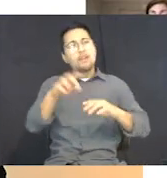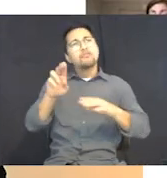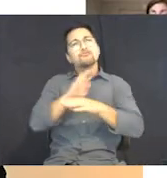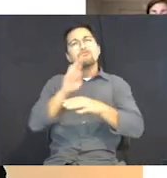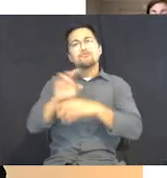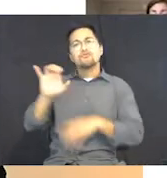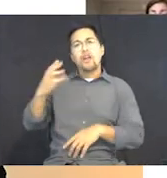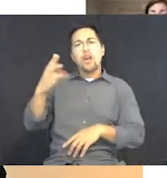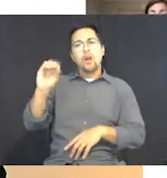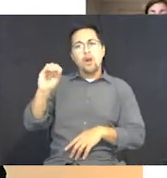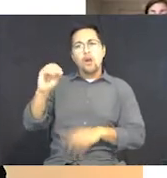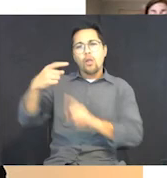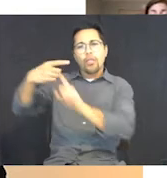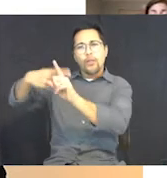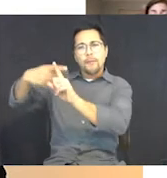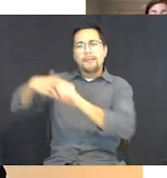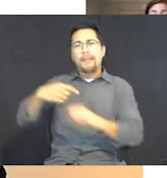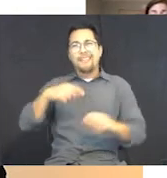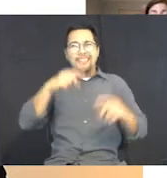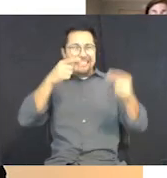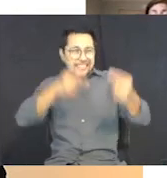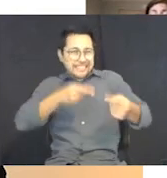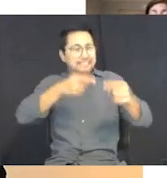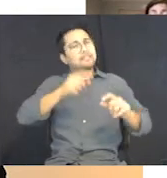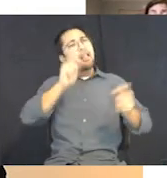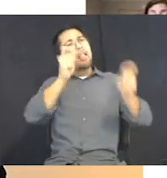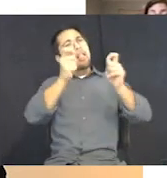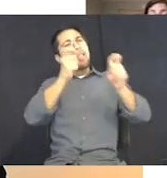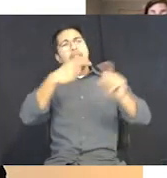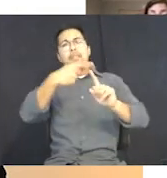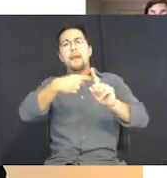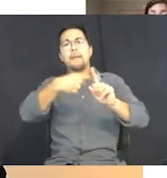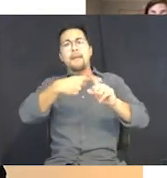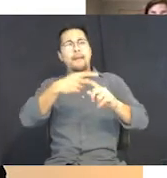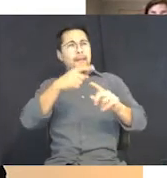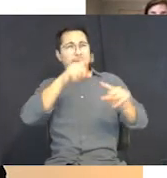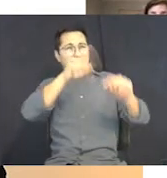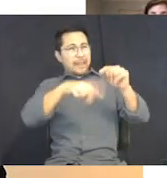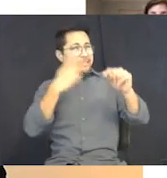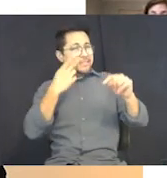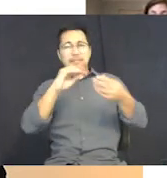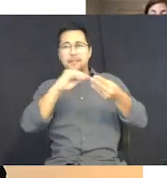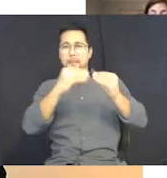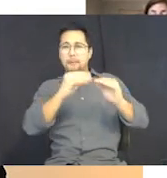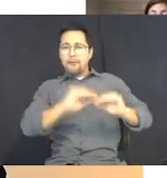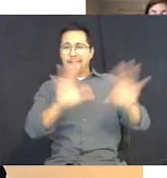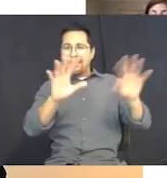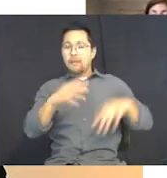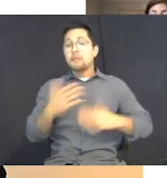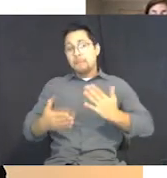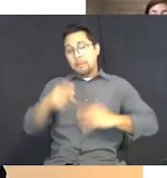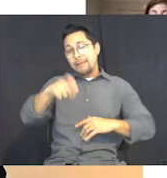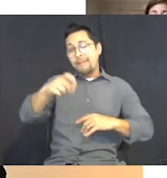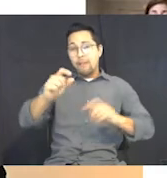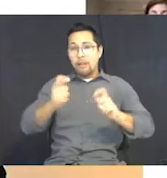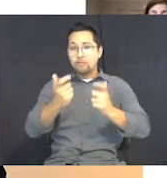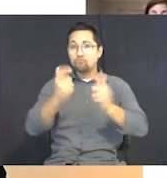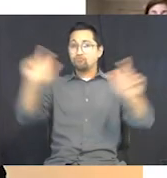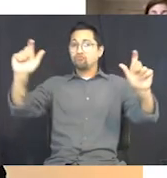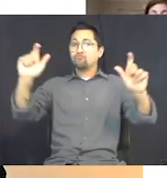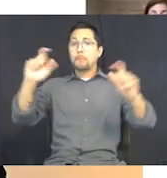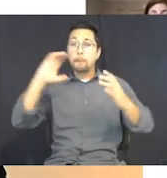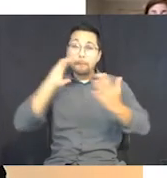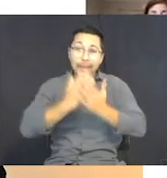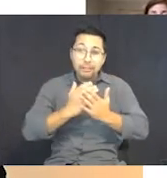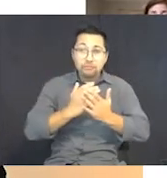icons. And so those are some of the ways, even at Simply Home, that we're able to customize some of those technology solutions,